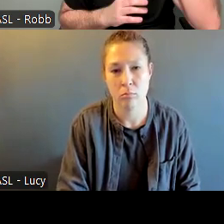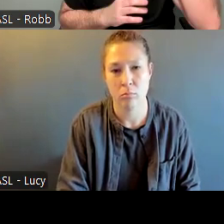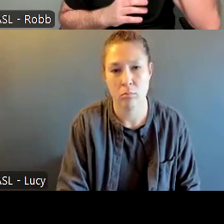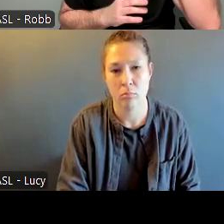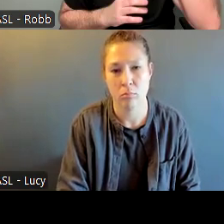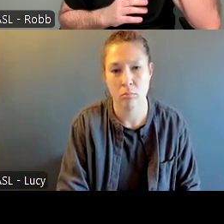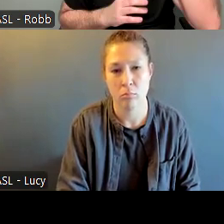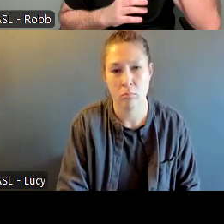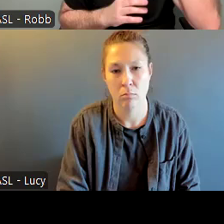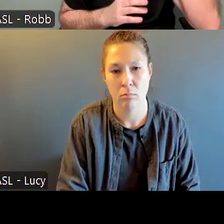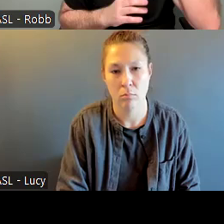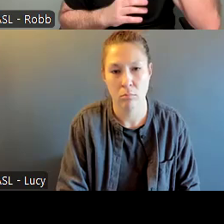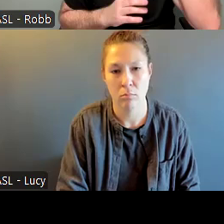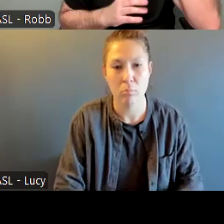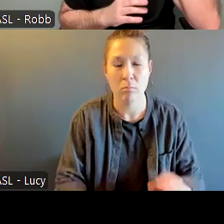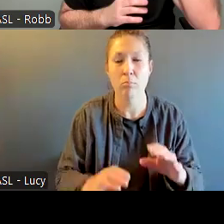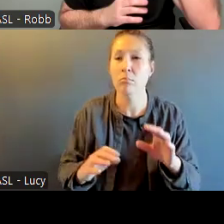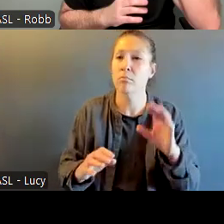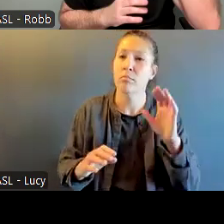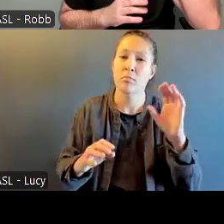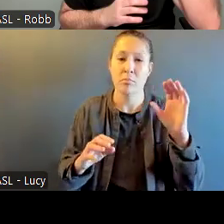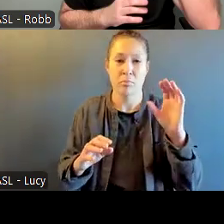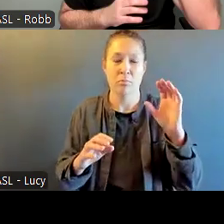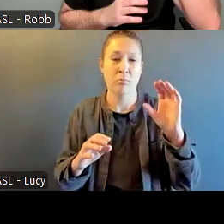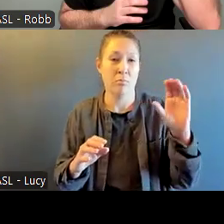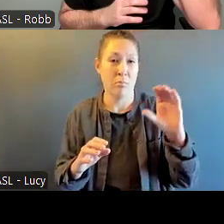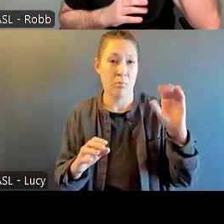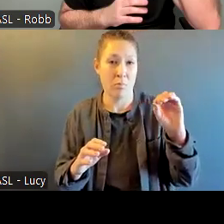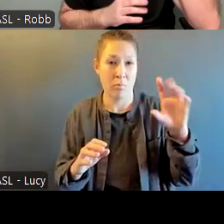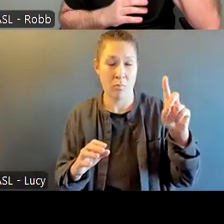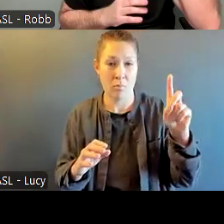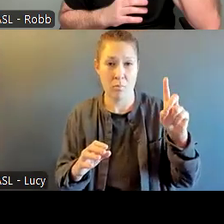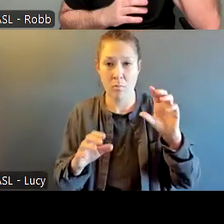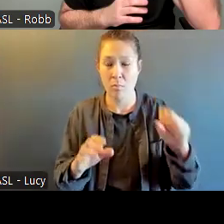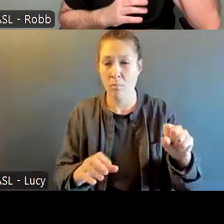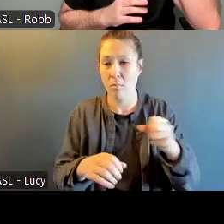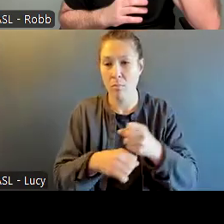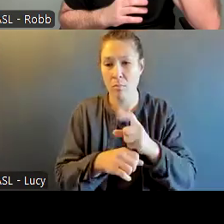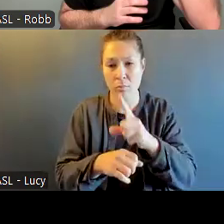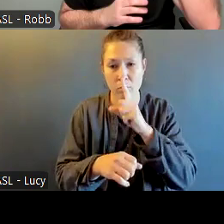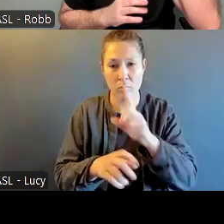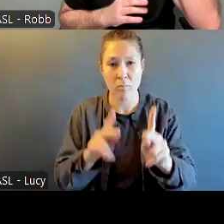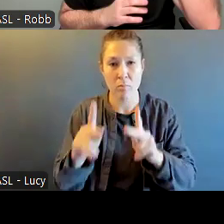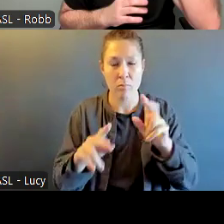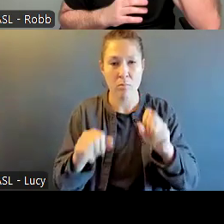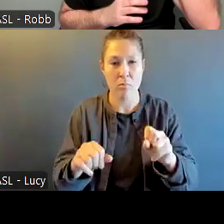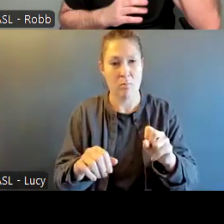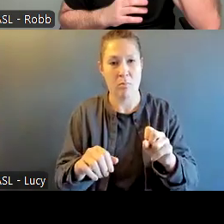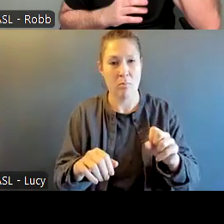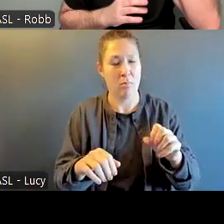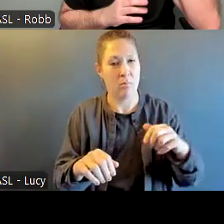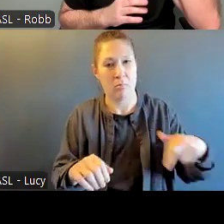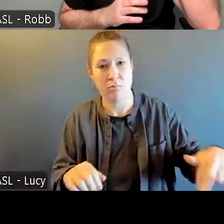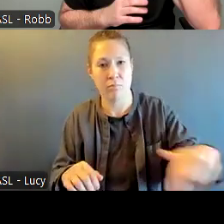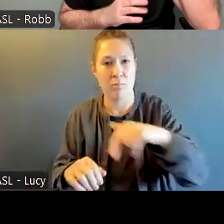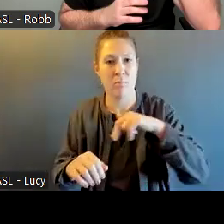504, CODs can help ensure that residents with disabilities can travel freely and participate fully in their community. And